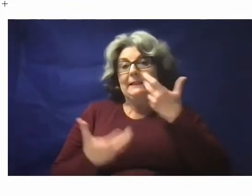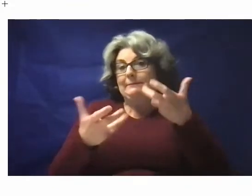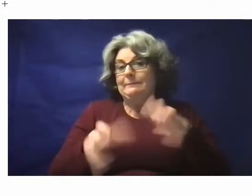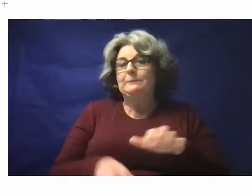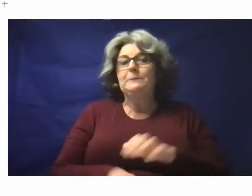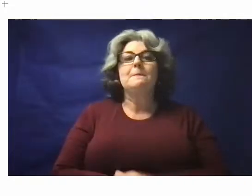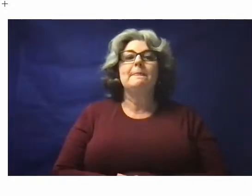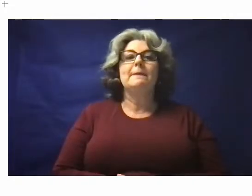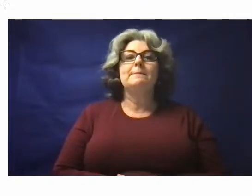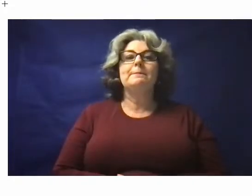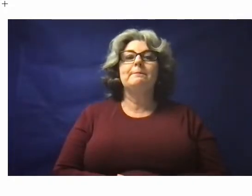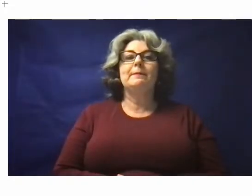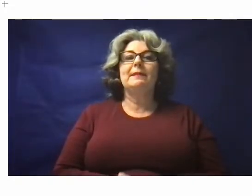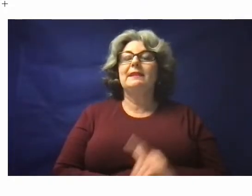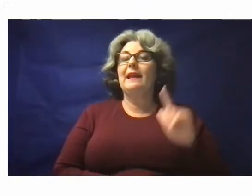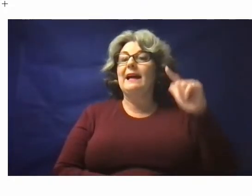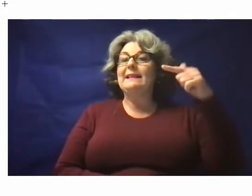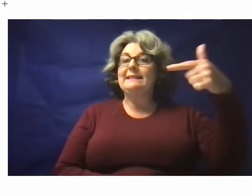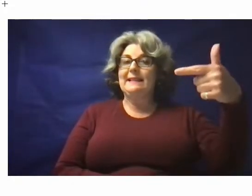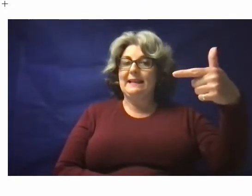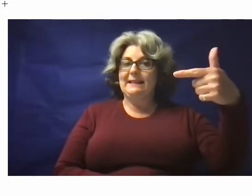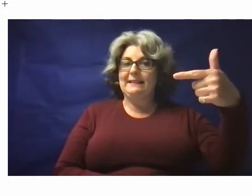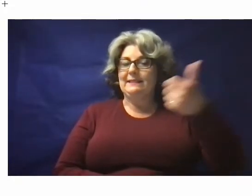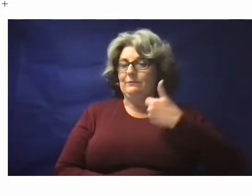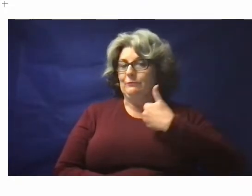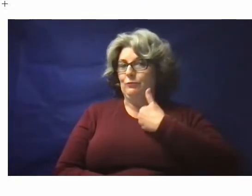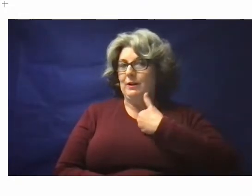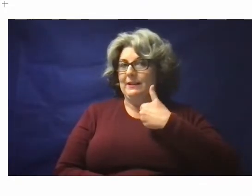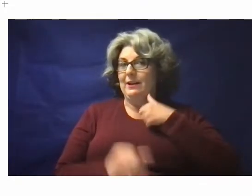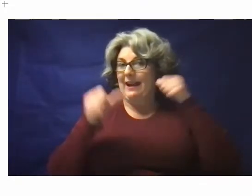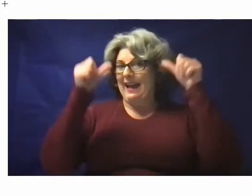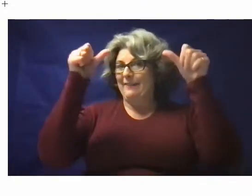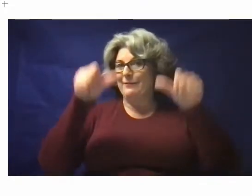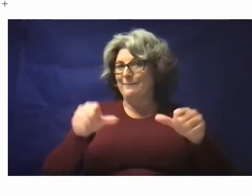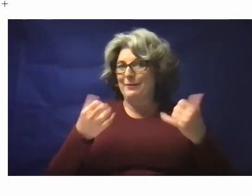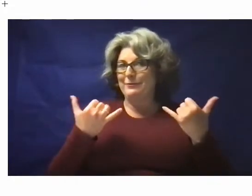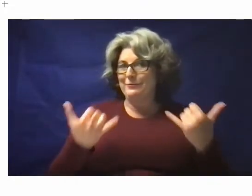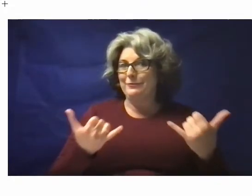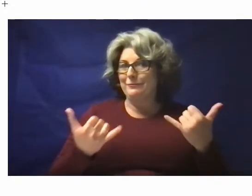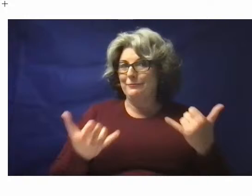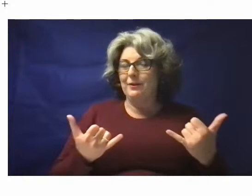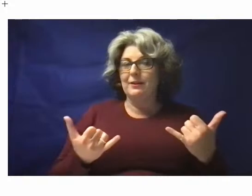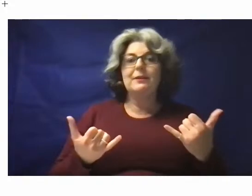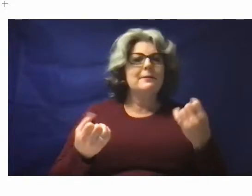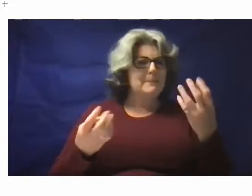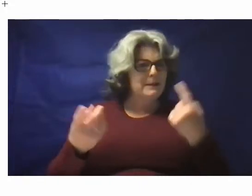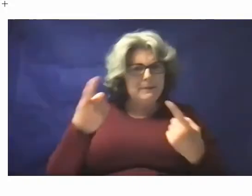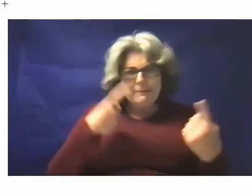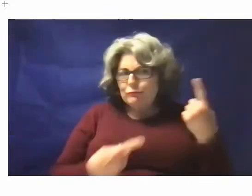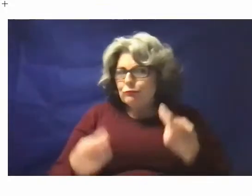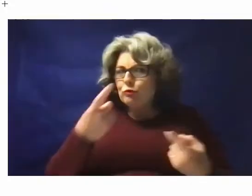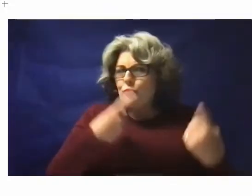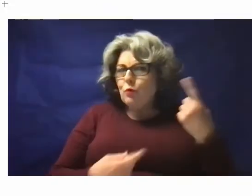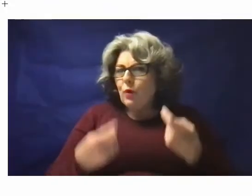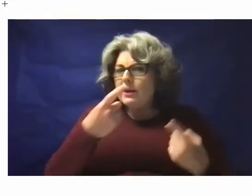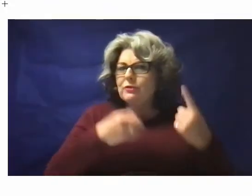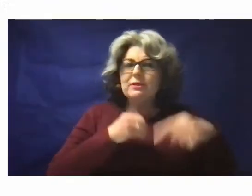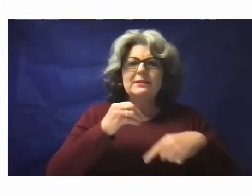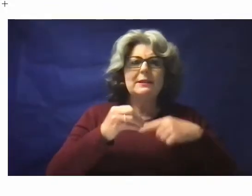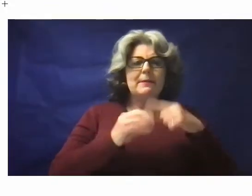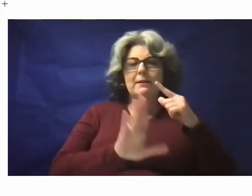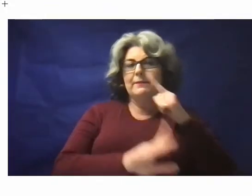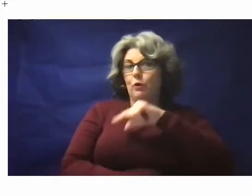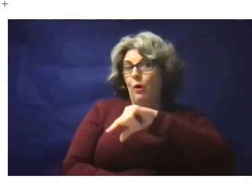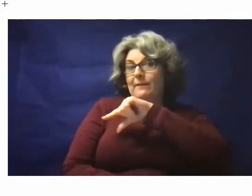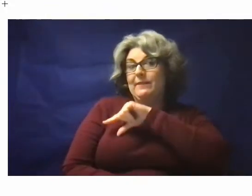second that. As an HR advisor right now, I have a poster up, and I do get the questions from people regarding the qualifications. They